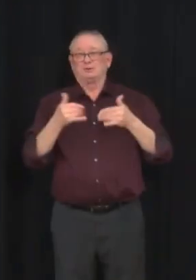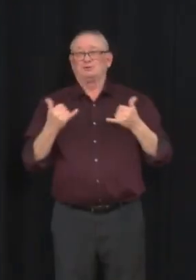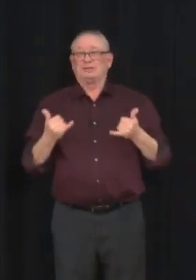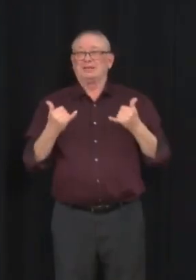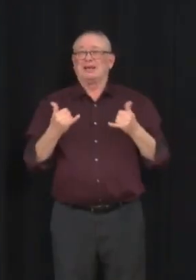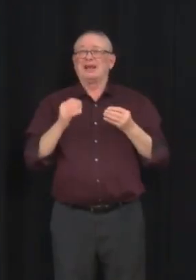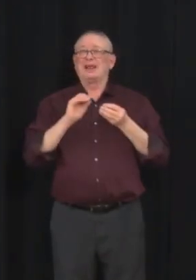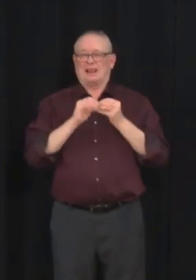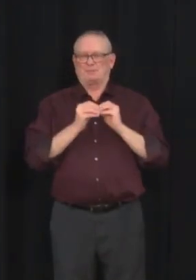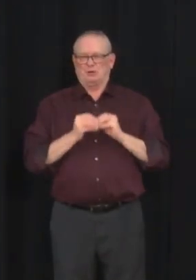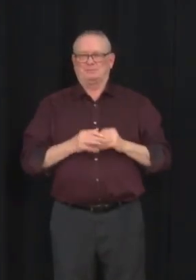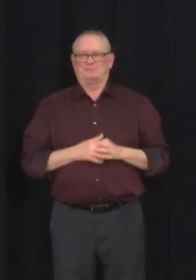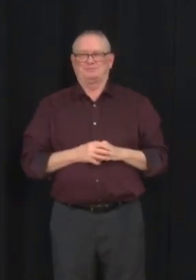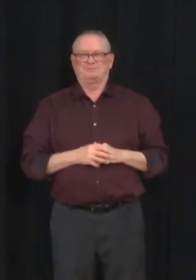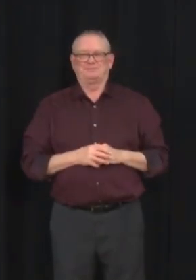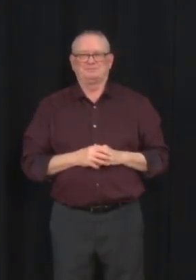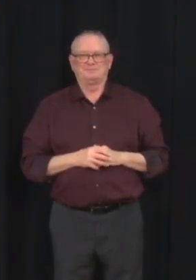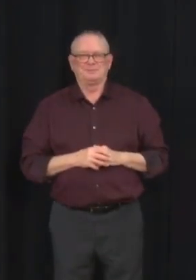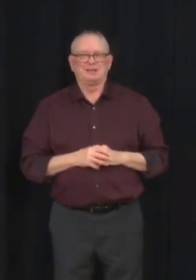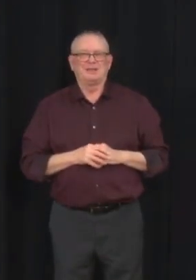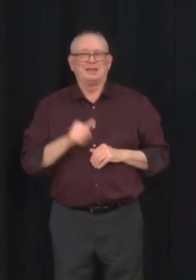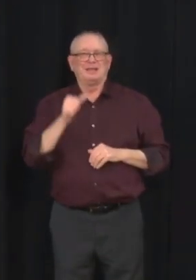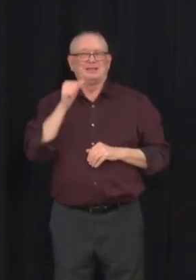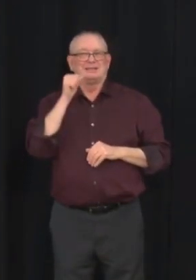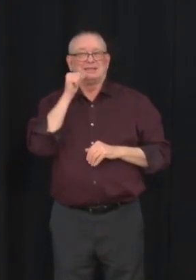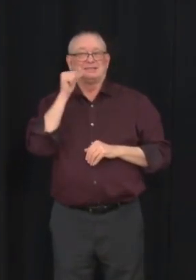Over the last 24 hours, we have identified about